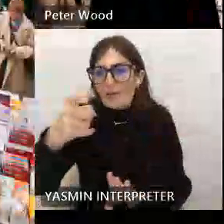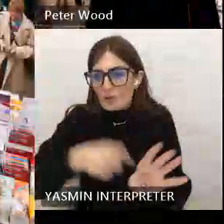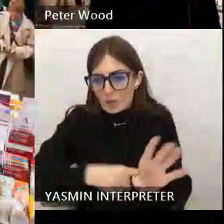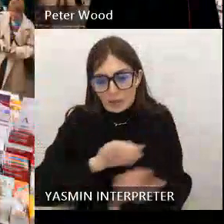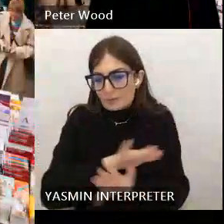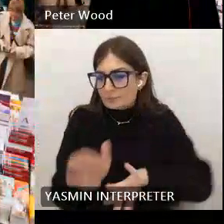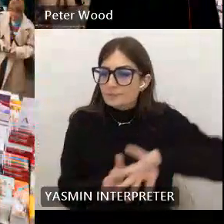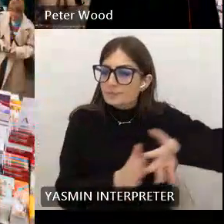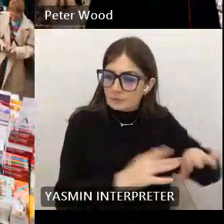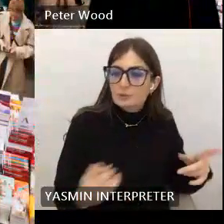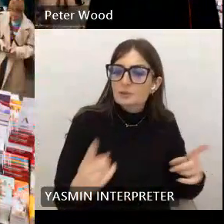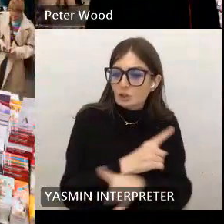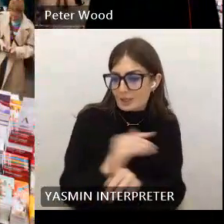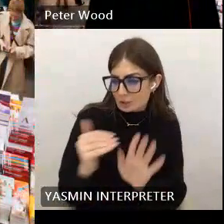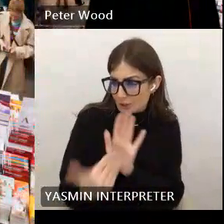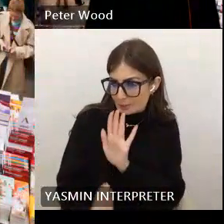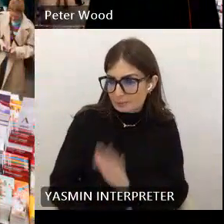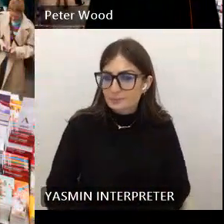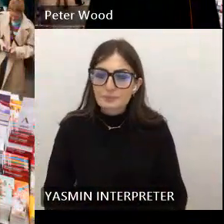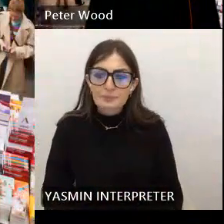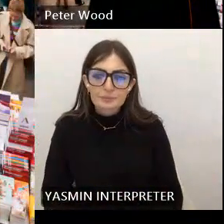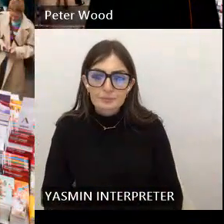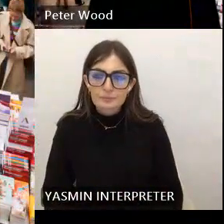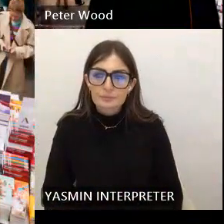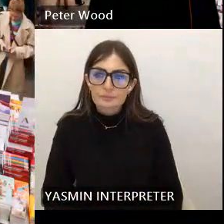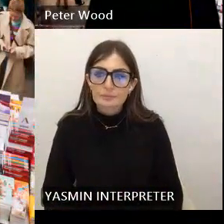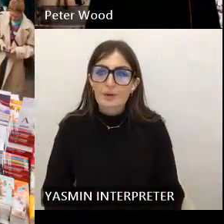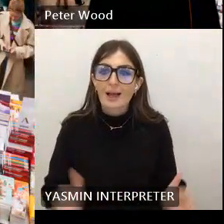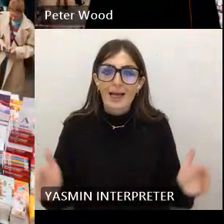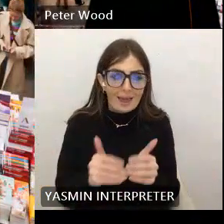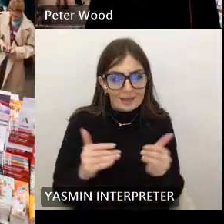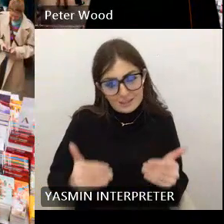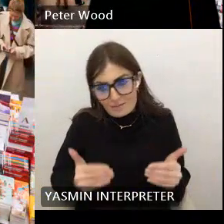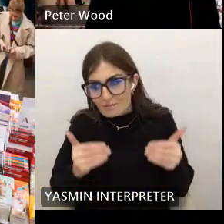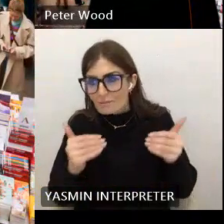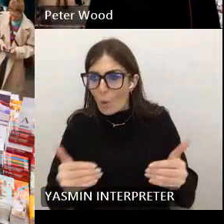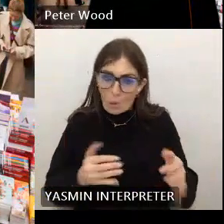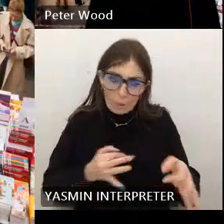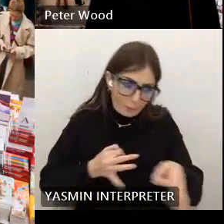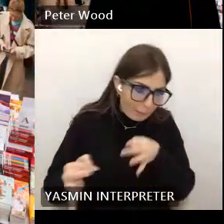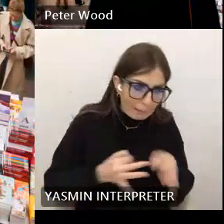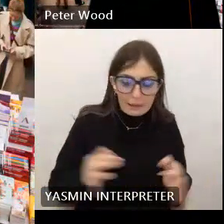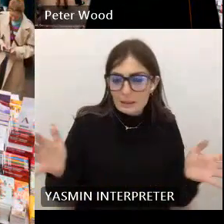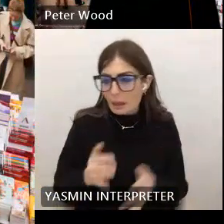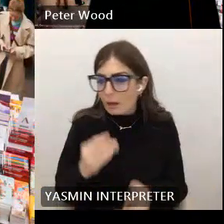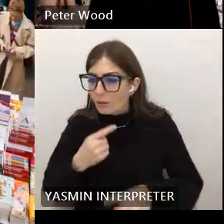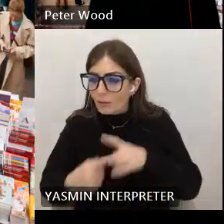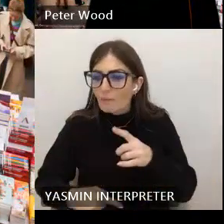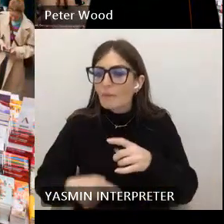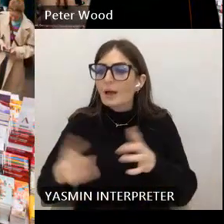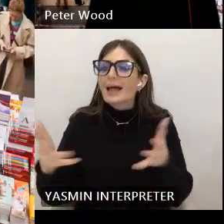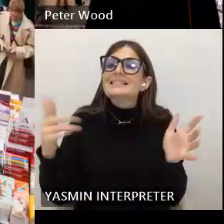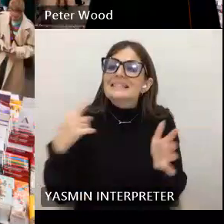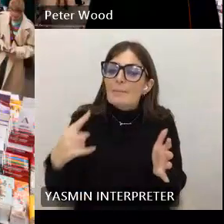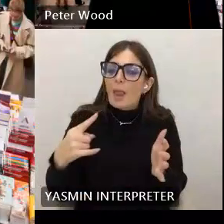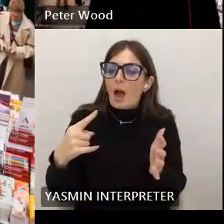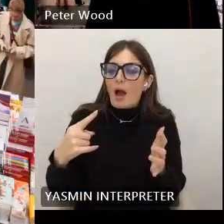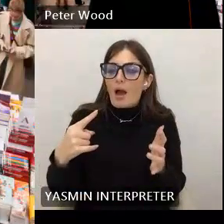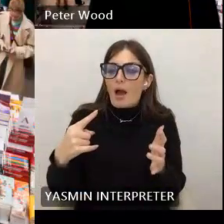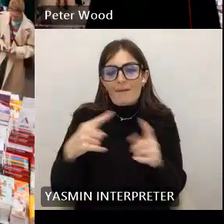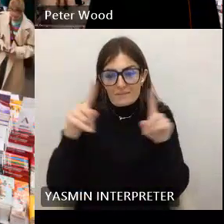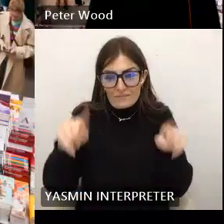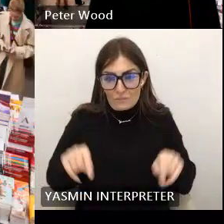you're currently on, which means less forward plans, less acquittals, much simpler forms, which is something that